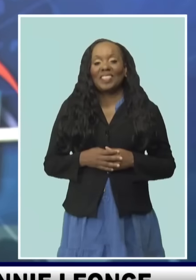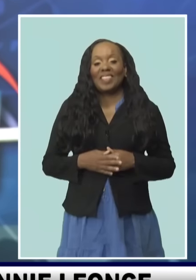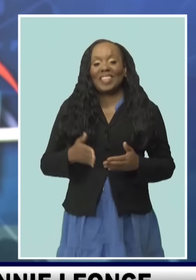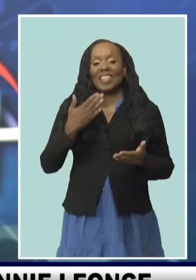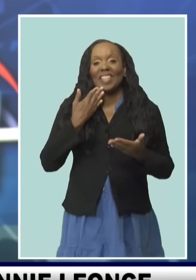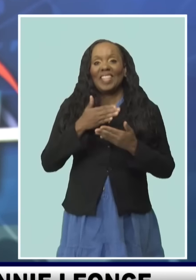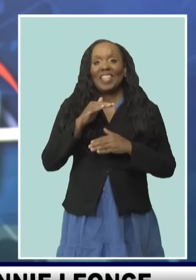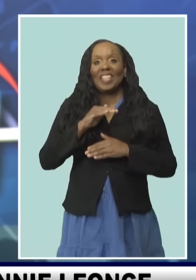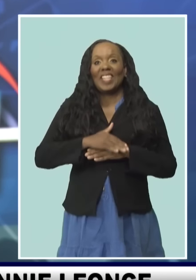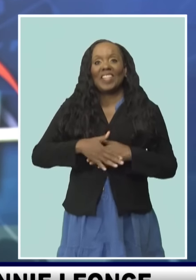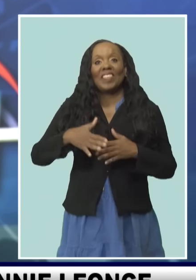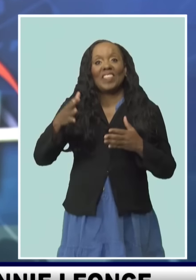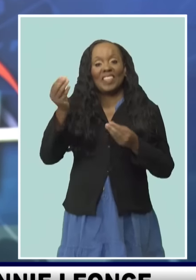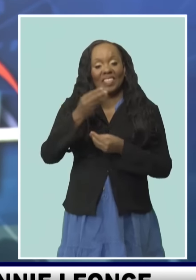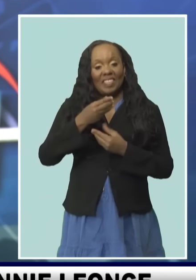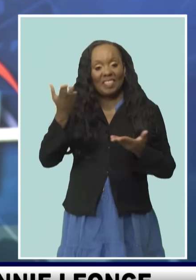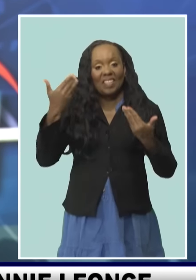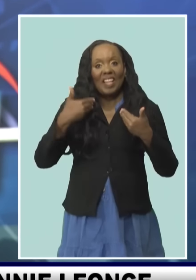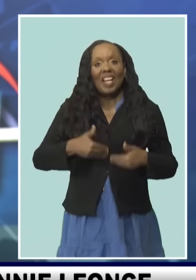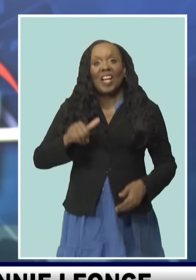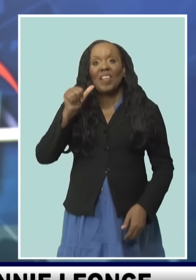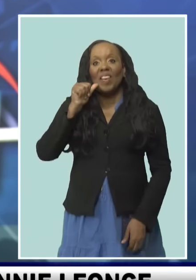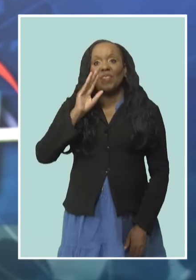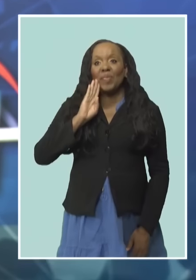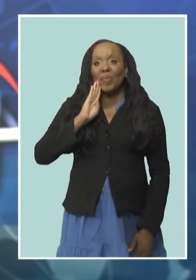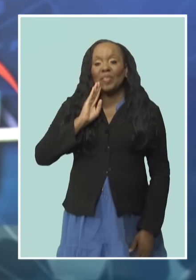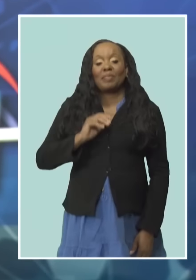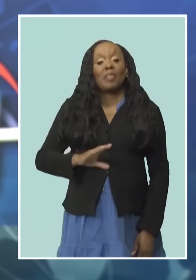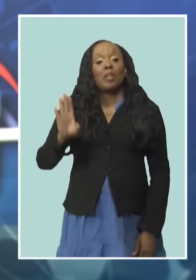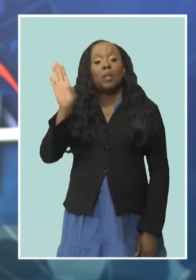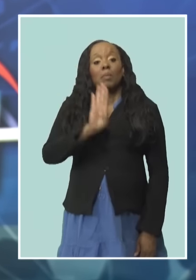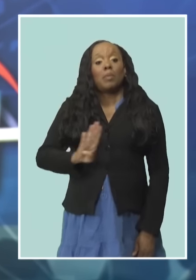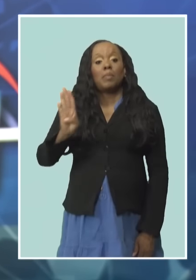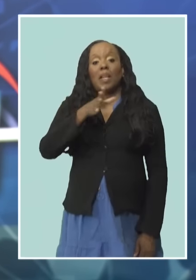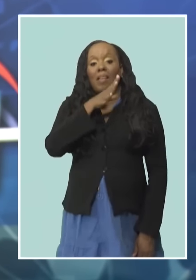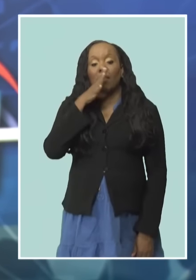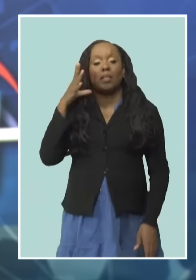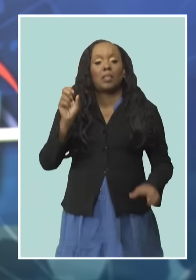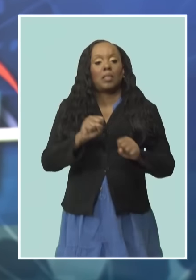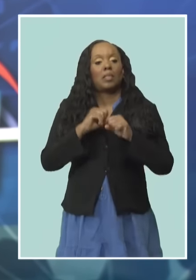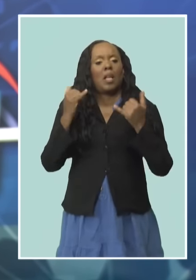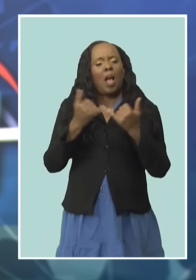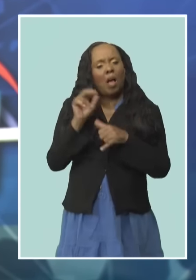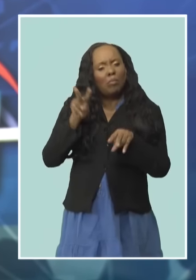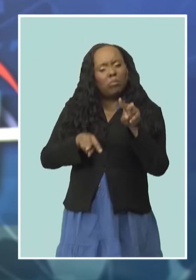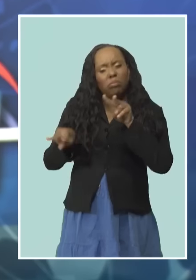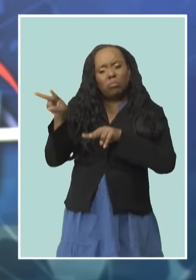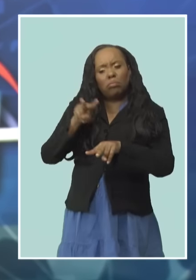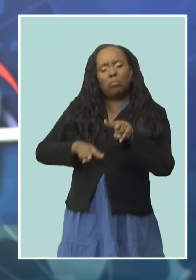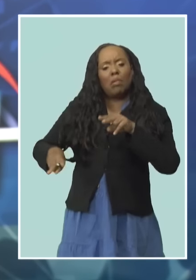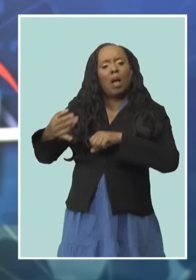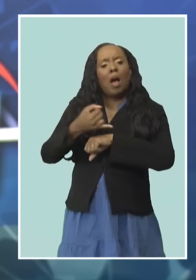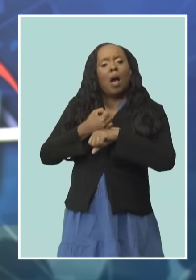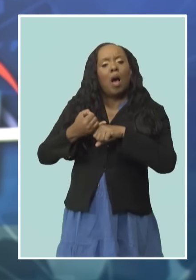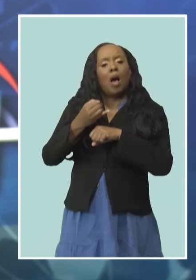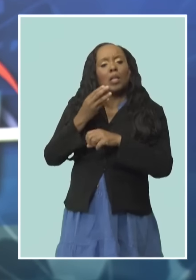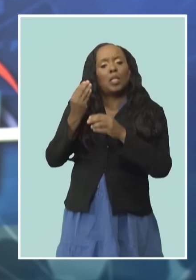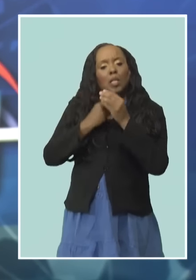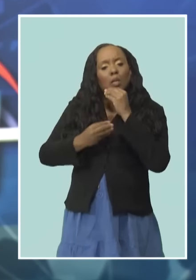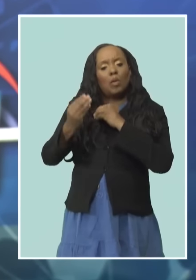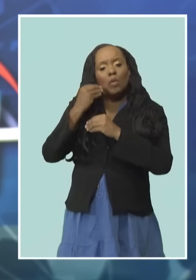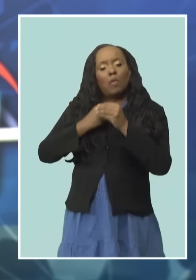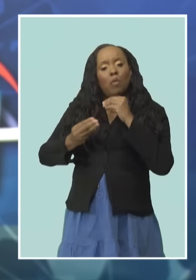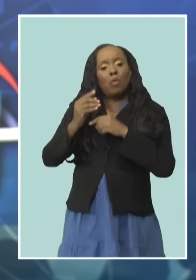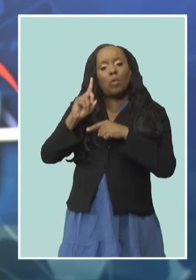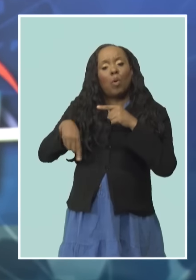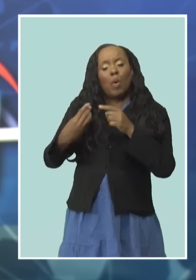Good evening with NewsNight. I'm Anne-Marie Burke. The Barbados Agricultural Society is closely monitoring the island's food crop production as